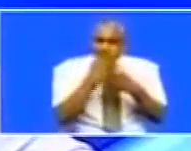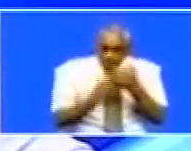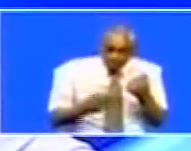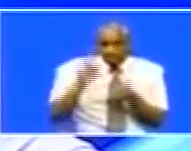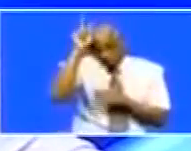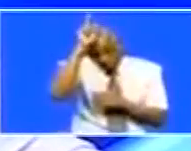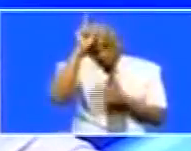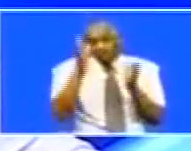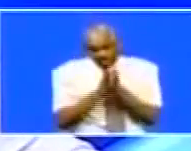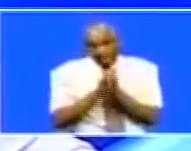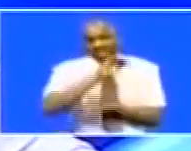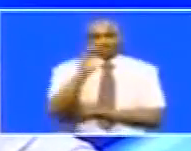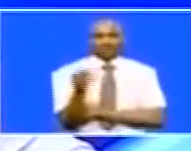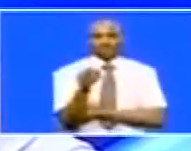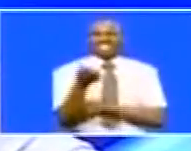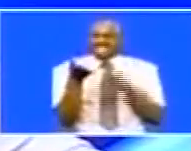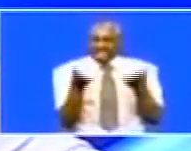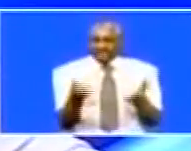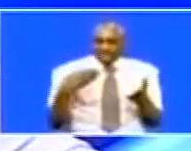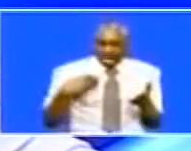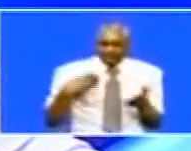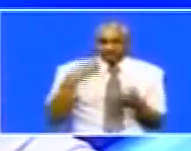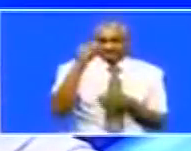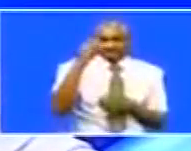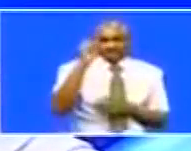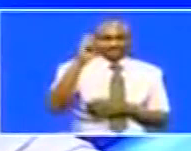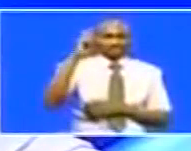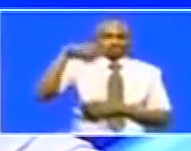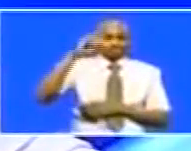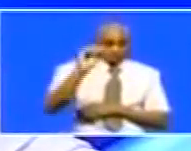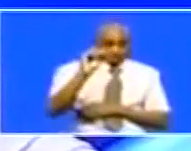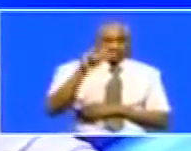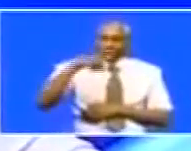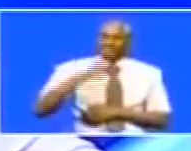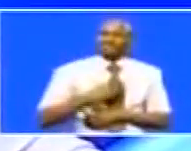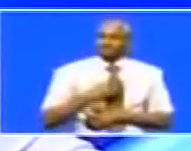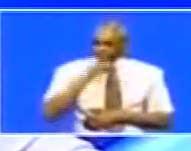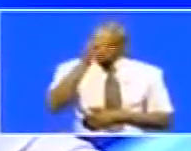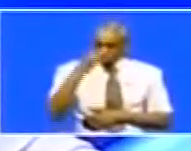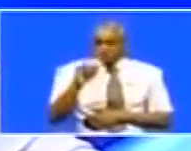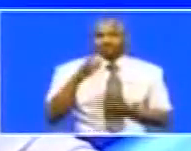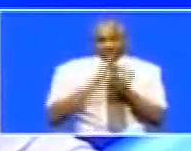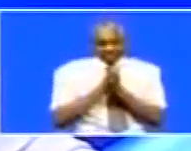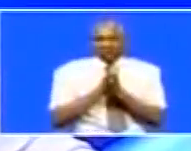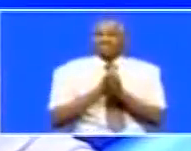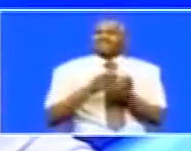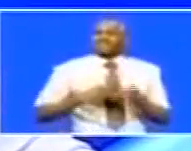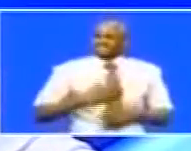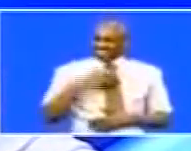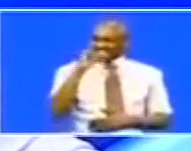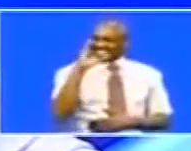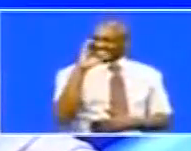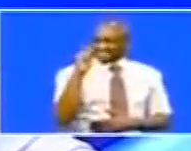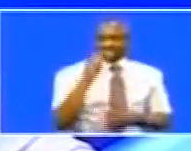and urban areas. On this week's edition of Techxpo, KTN's Joy Doreen Biira visited BRCK, an ICT hardware company that